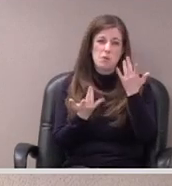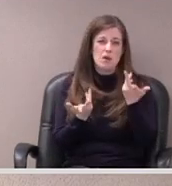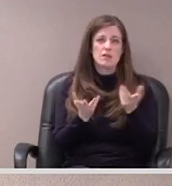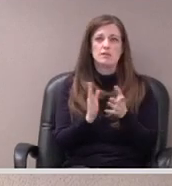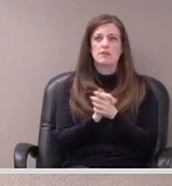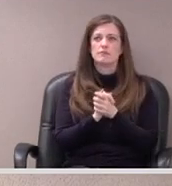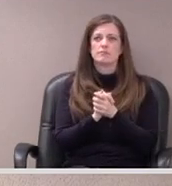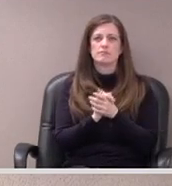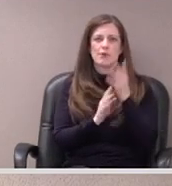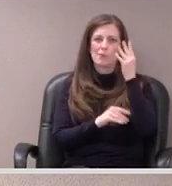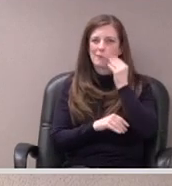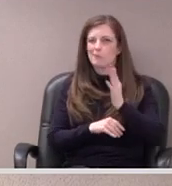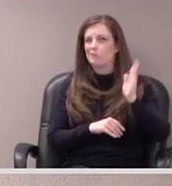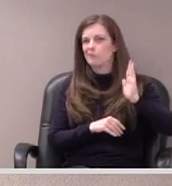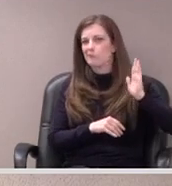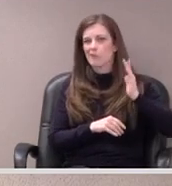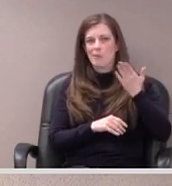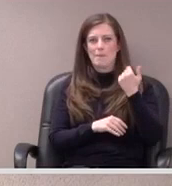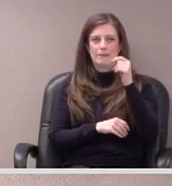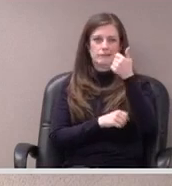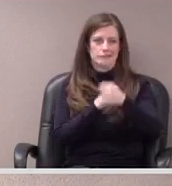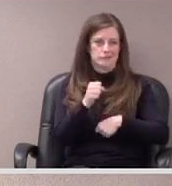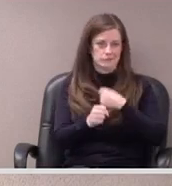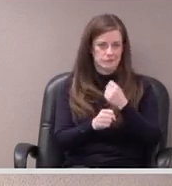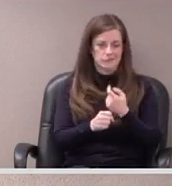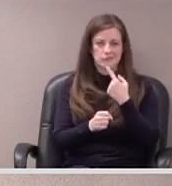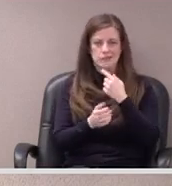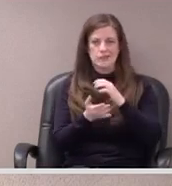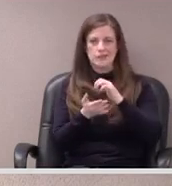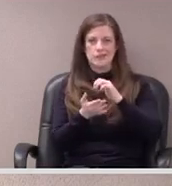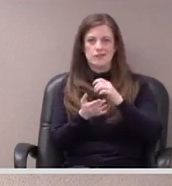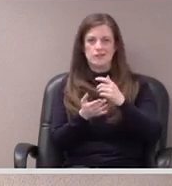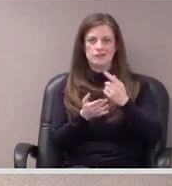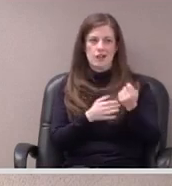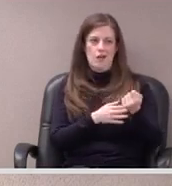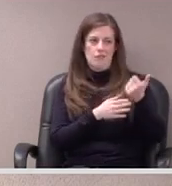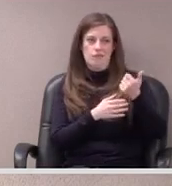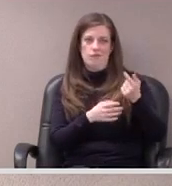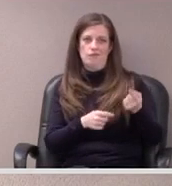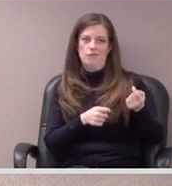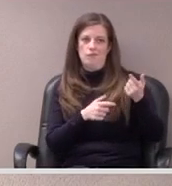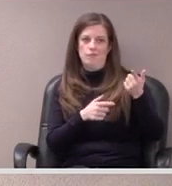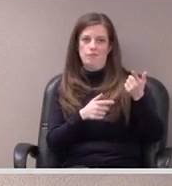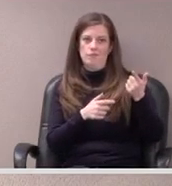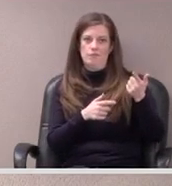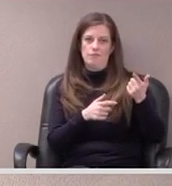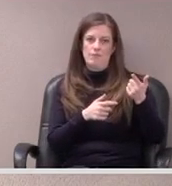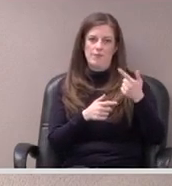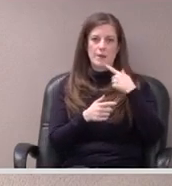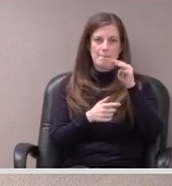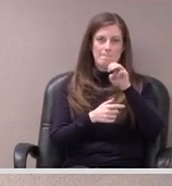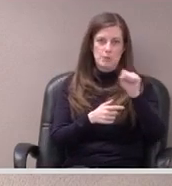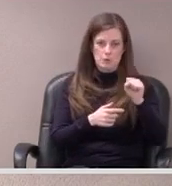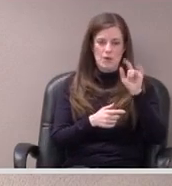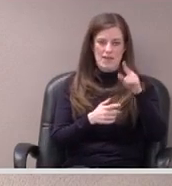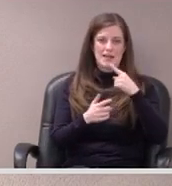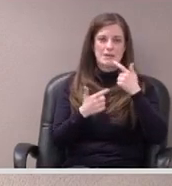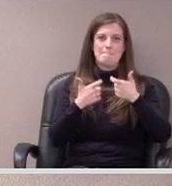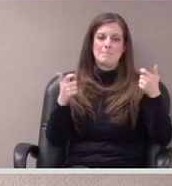of what we've done in the past decade, removing a middle school. I think that had a pretty big